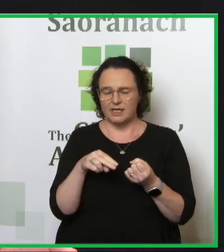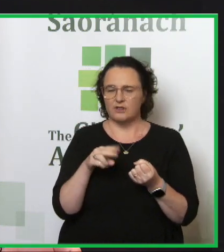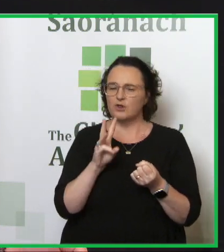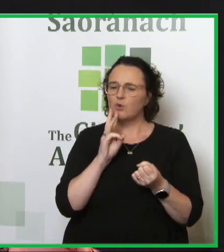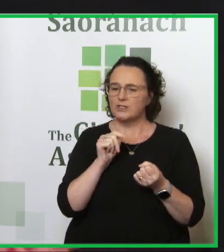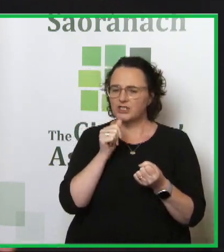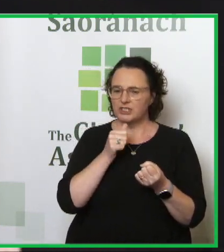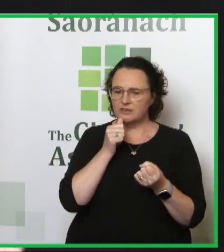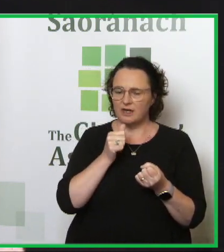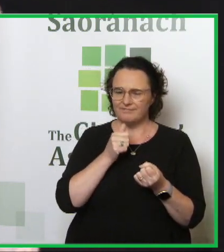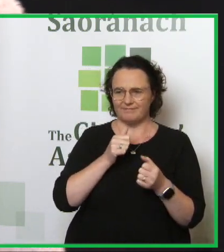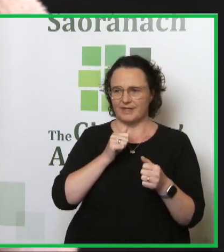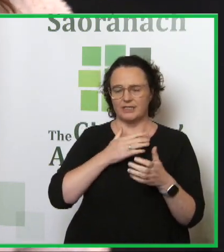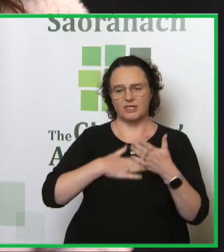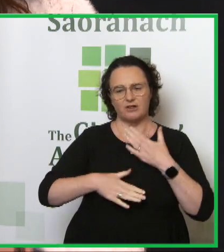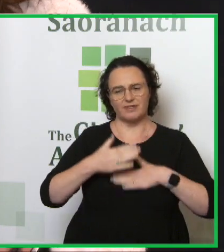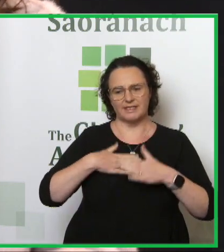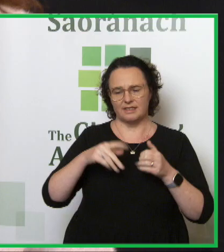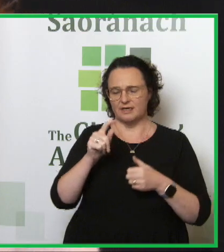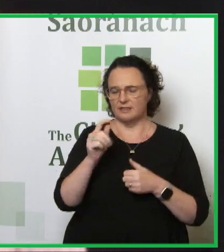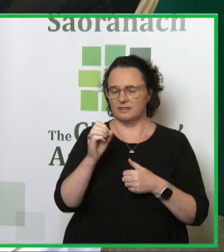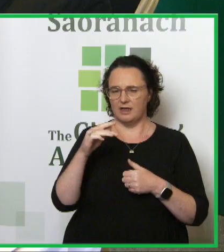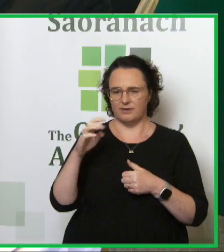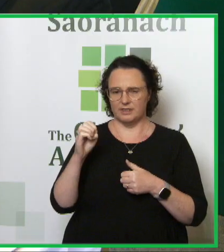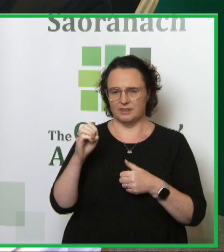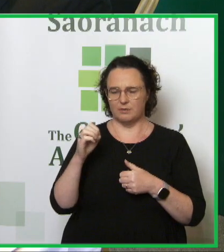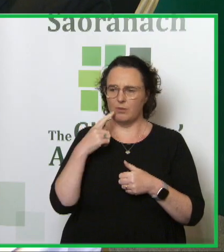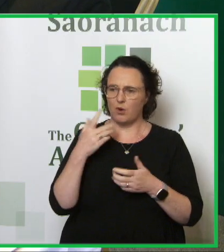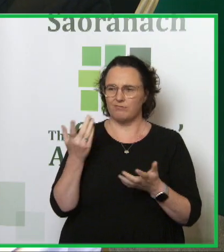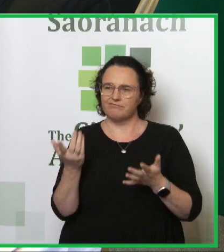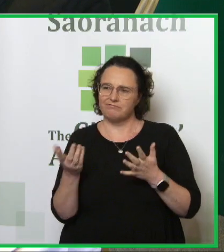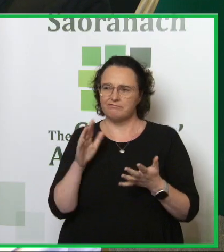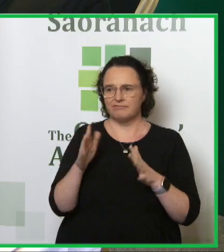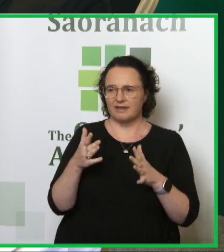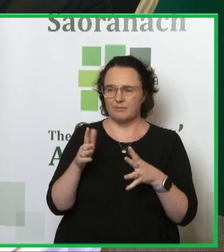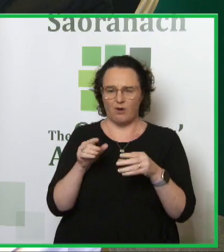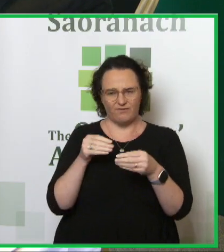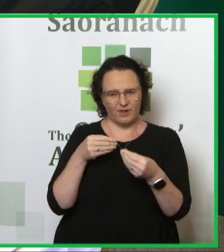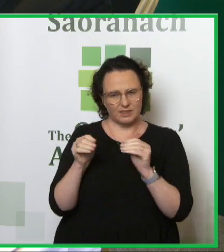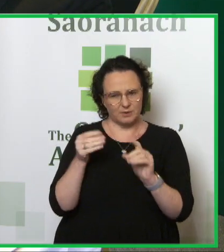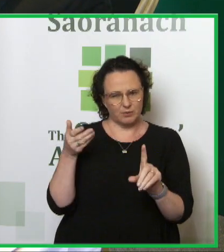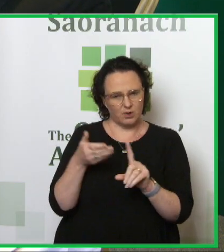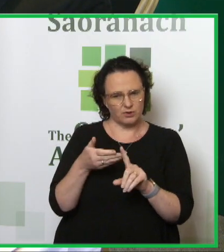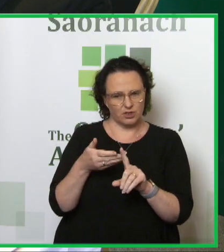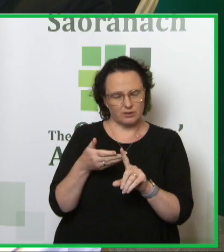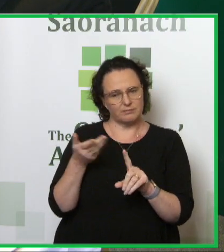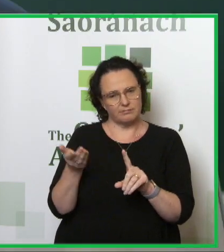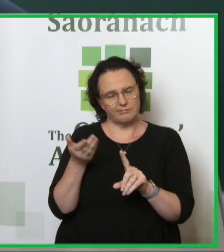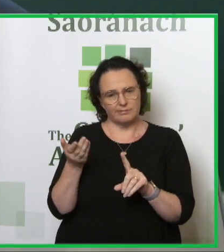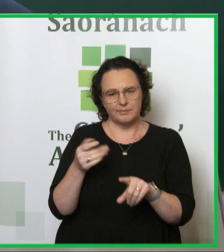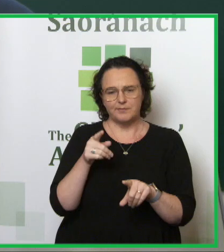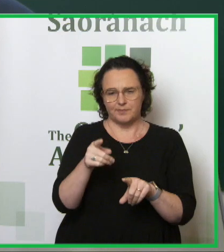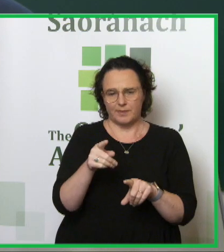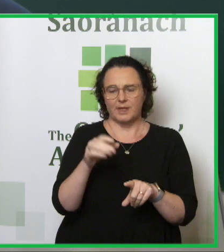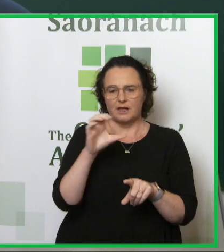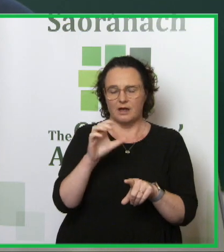used? Discretionary approach. So I think, if we could just maybe use that terminology. Okay. Okay, all I would say though then